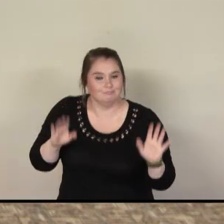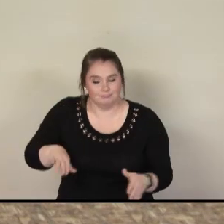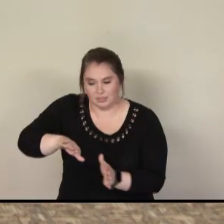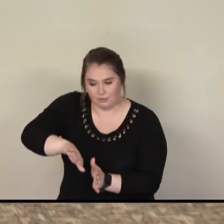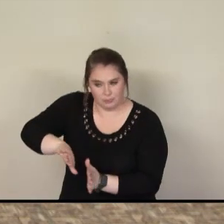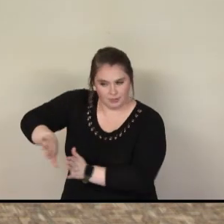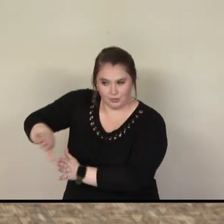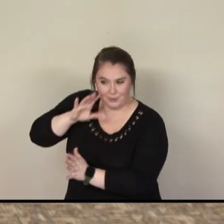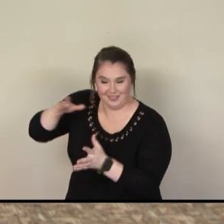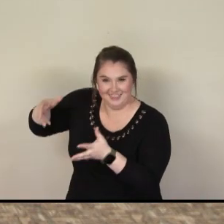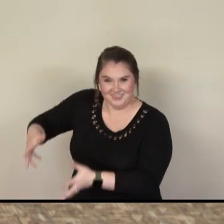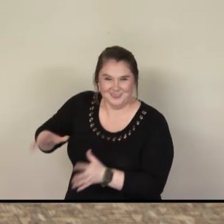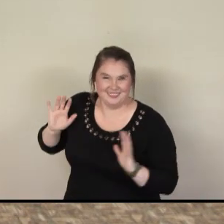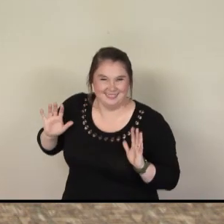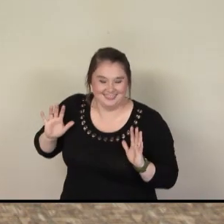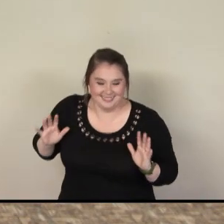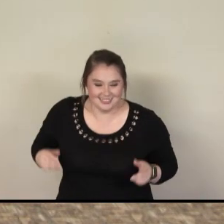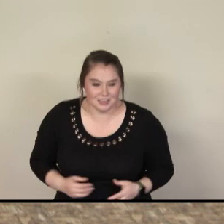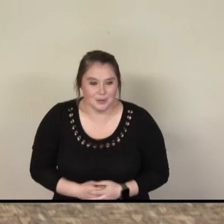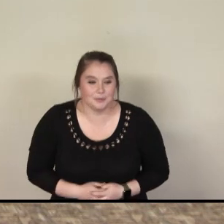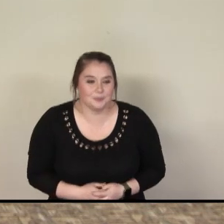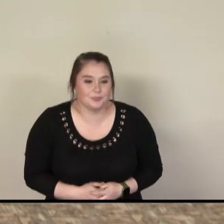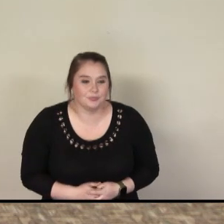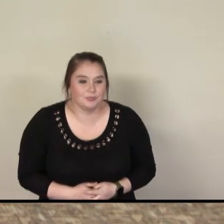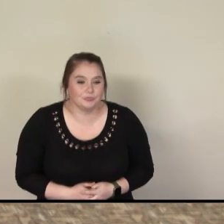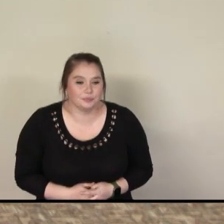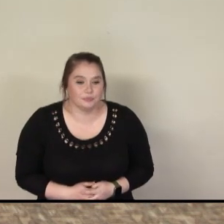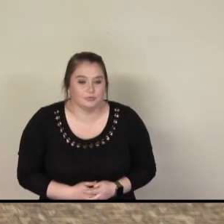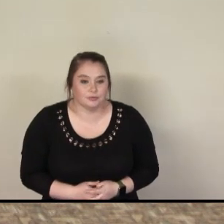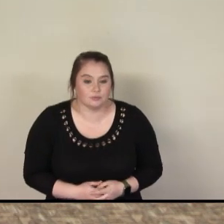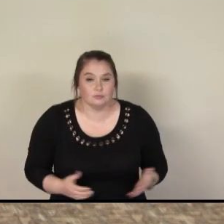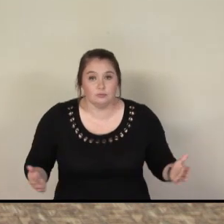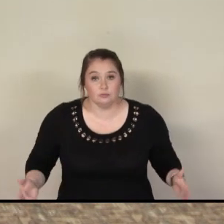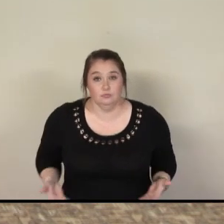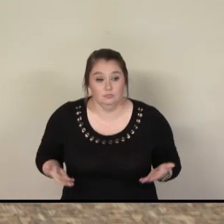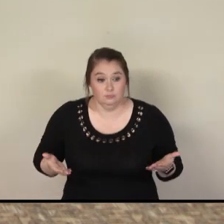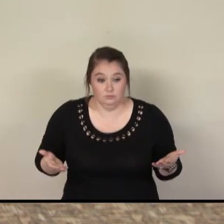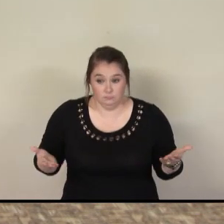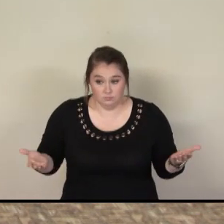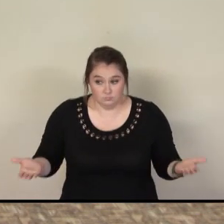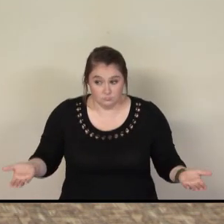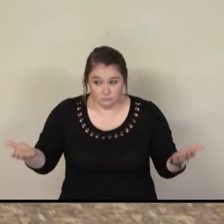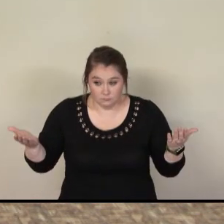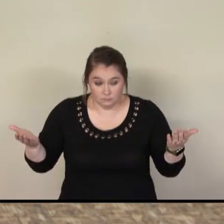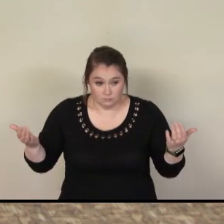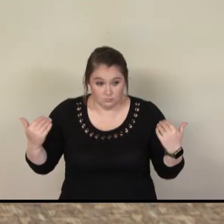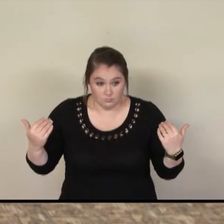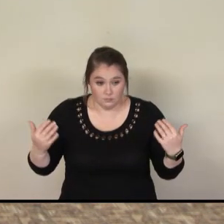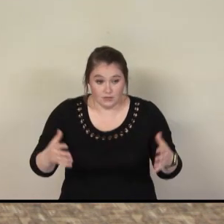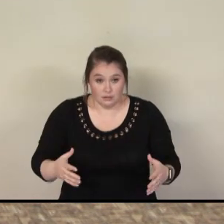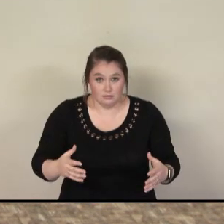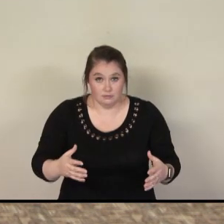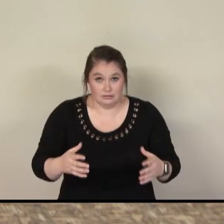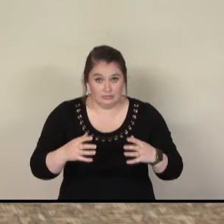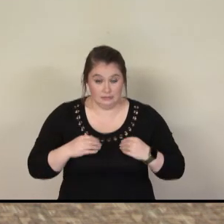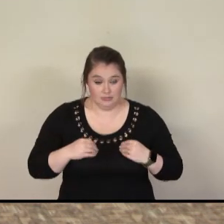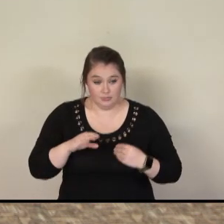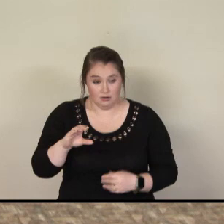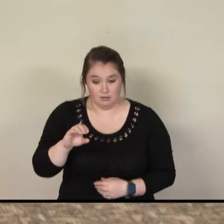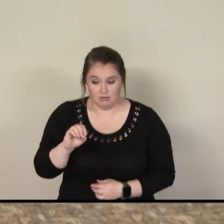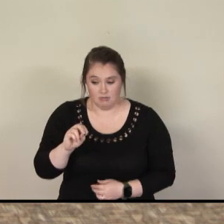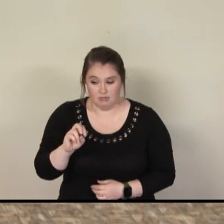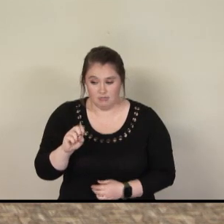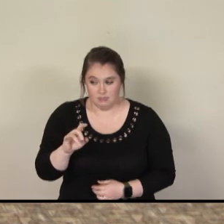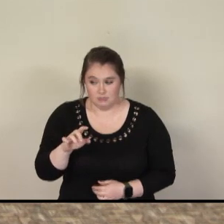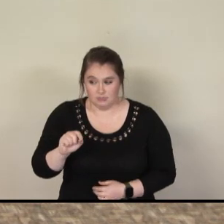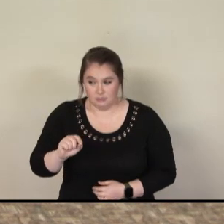corrected, so I'm going to leave it in there. Okay, so I will entertain a motion to accept the consent agenda as presented